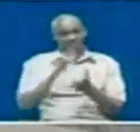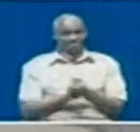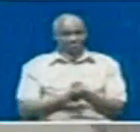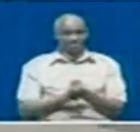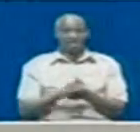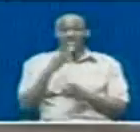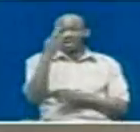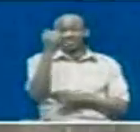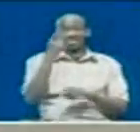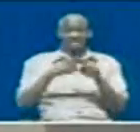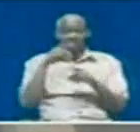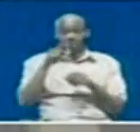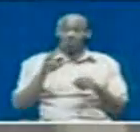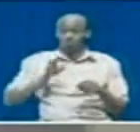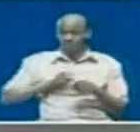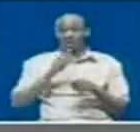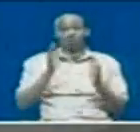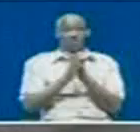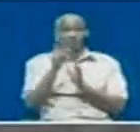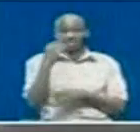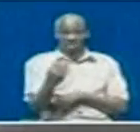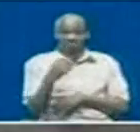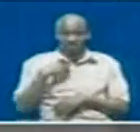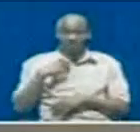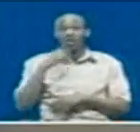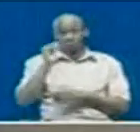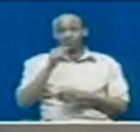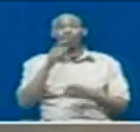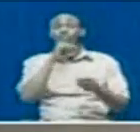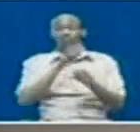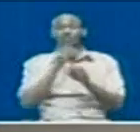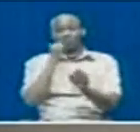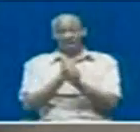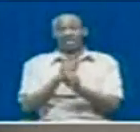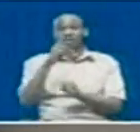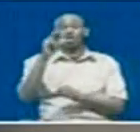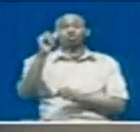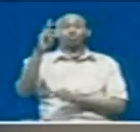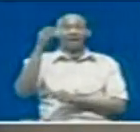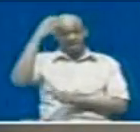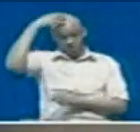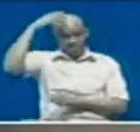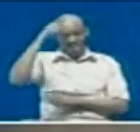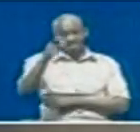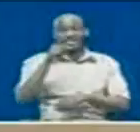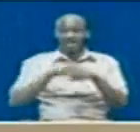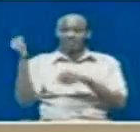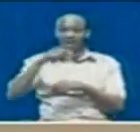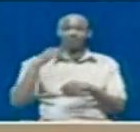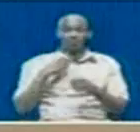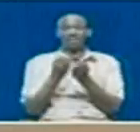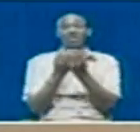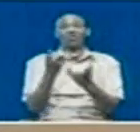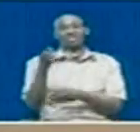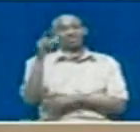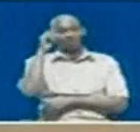30-year-old Esther Arigo, a mother of one, was told that she would work in Dubai. The story changed the minute she got to Nairobi from Likoni.